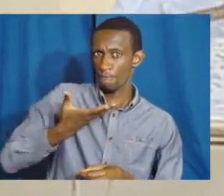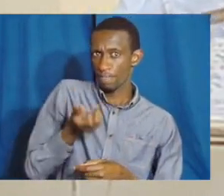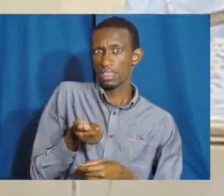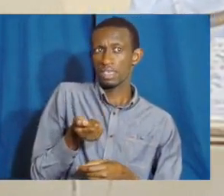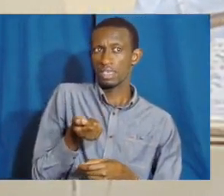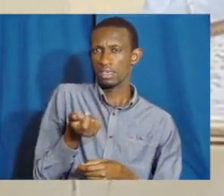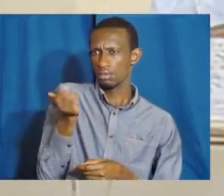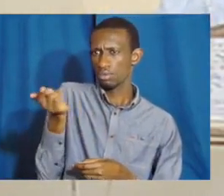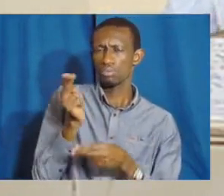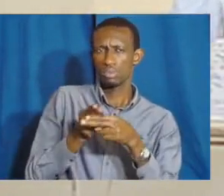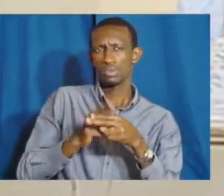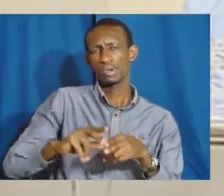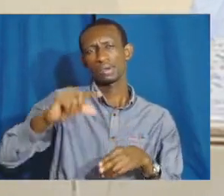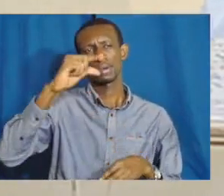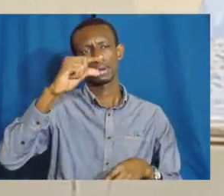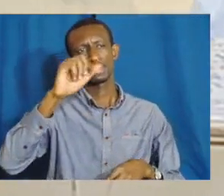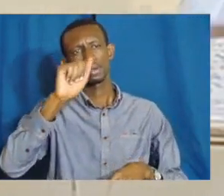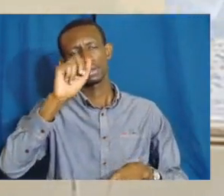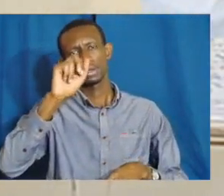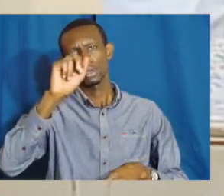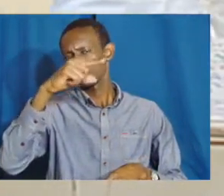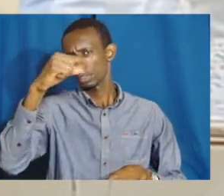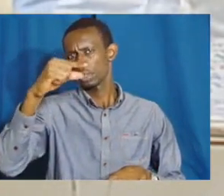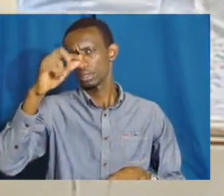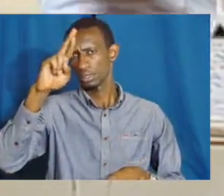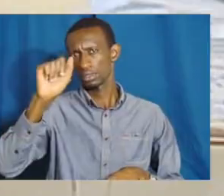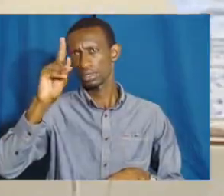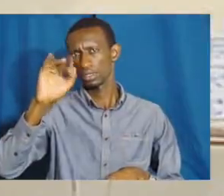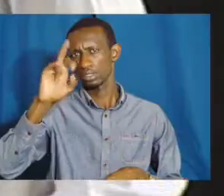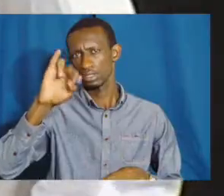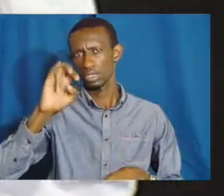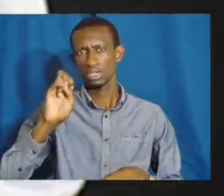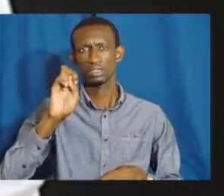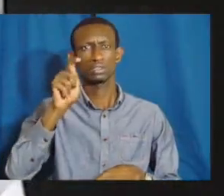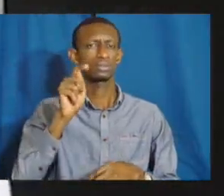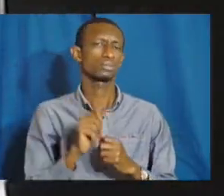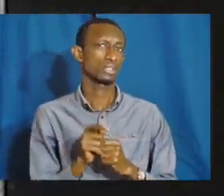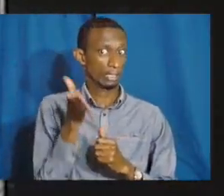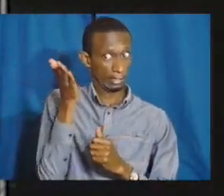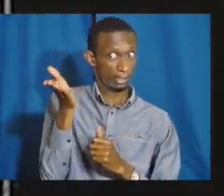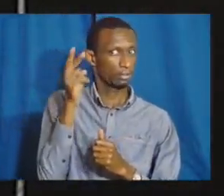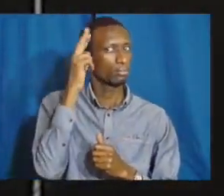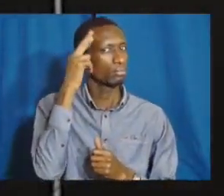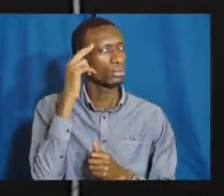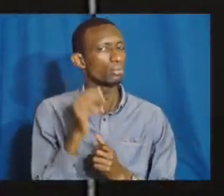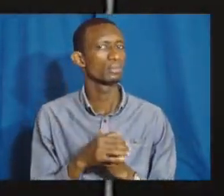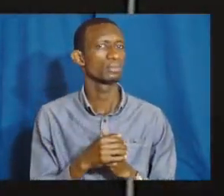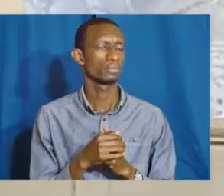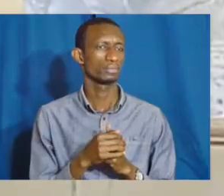gradient. This is gradient. And remember, this